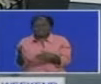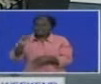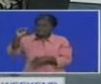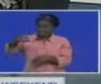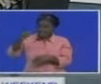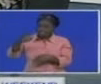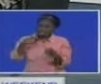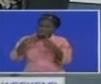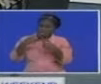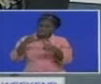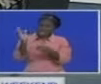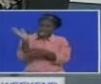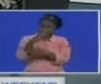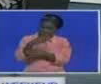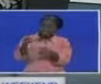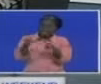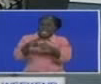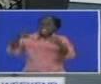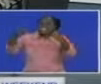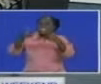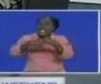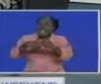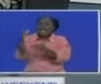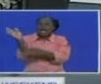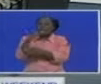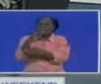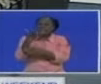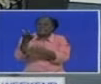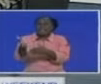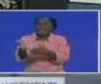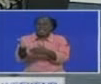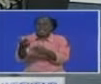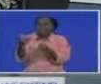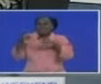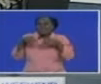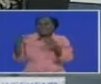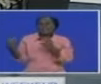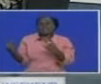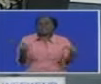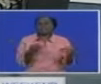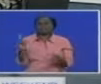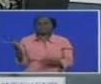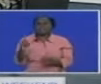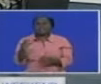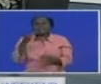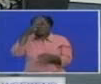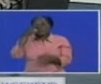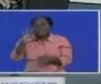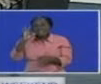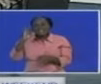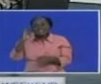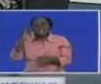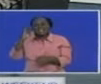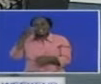when you do talk about embassies as well, six ambassadors, by the way, are still awaiting accreditation by the President. Yeah. France, Italy, and Germany among